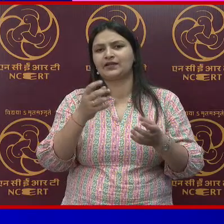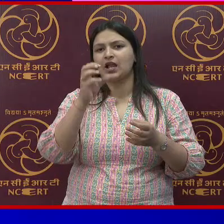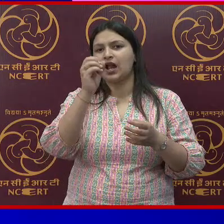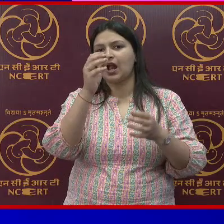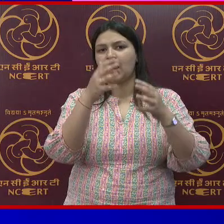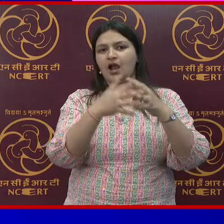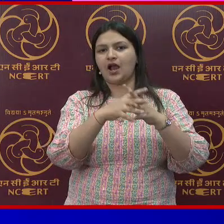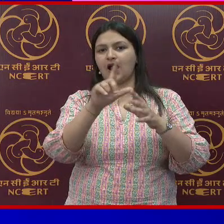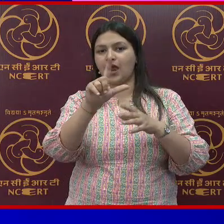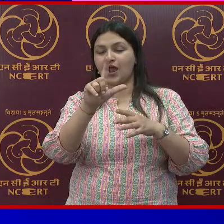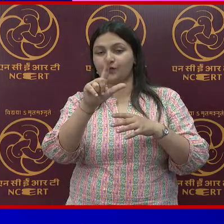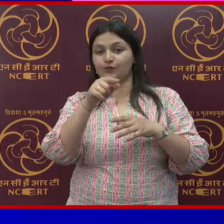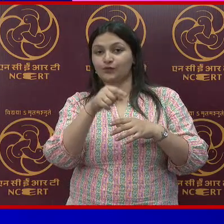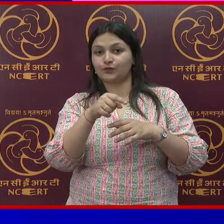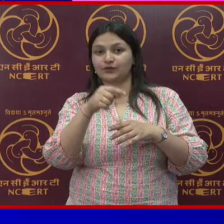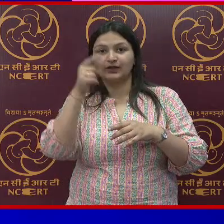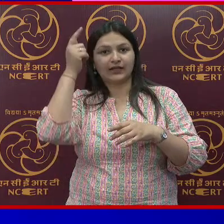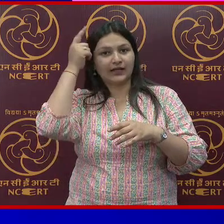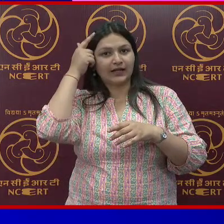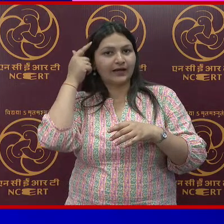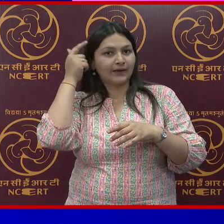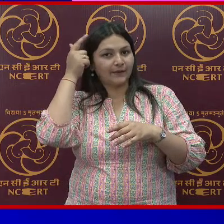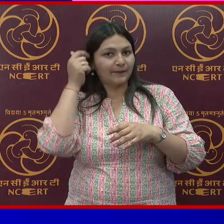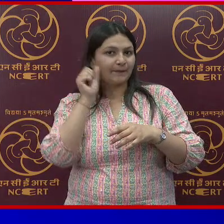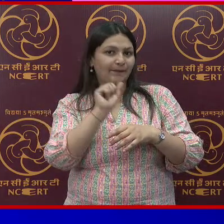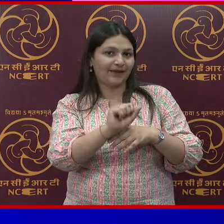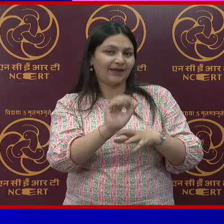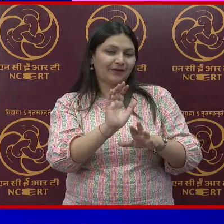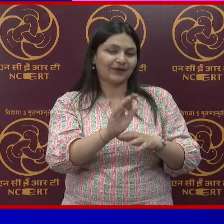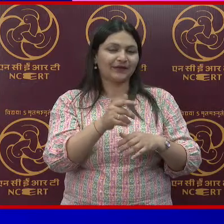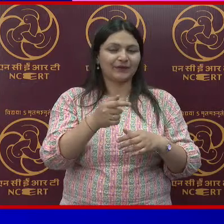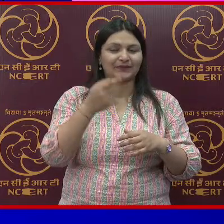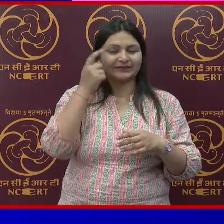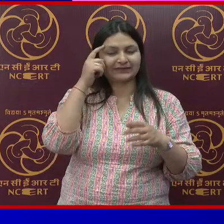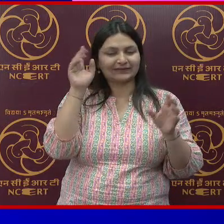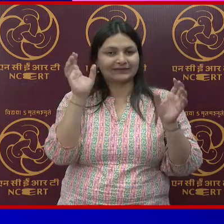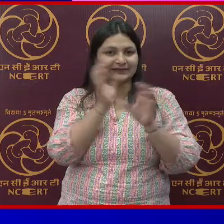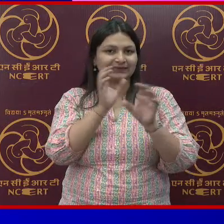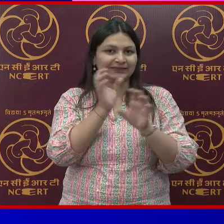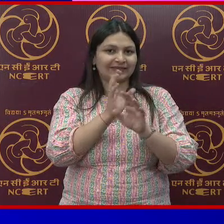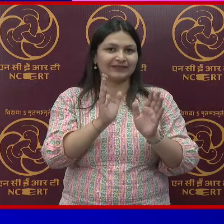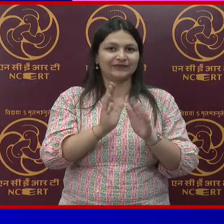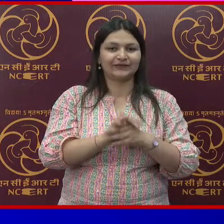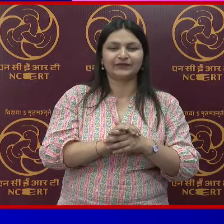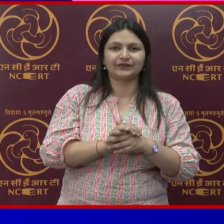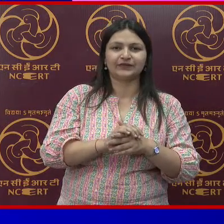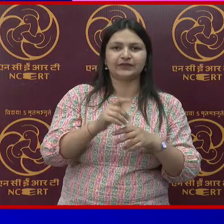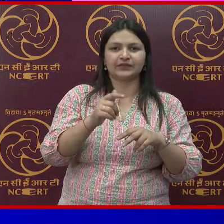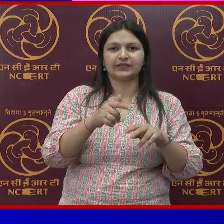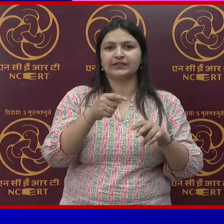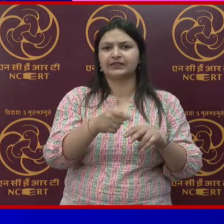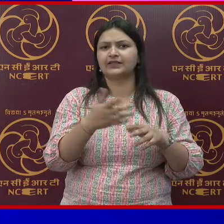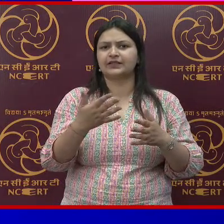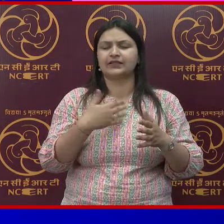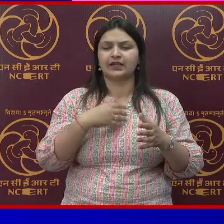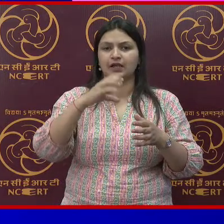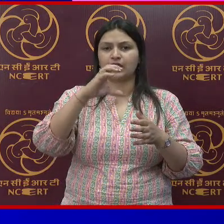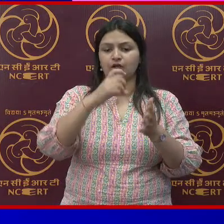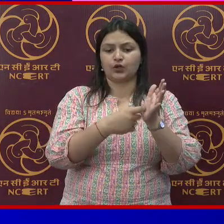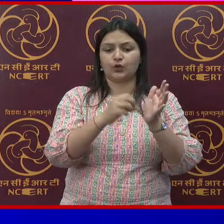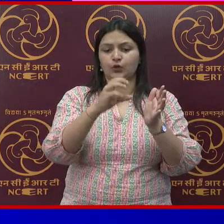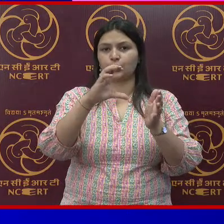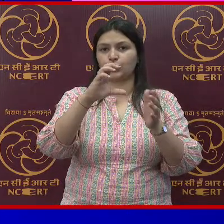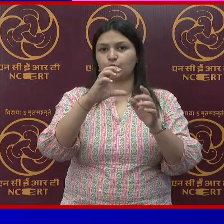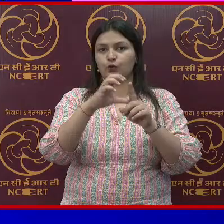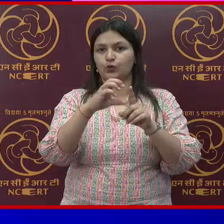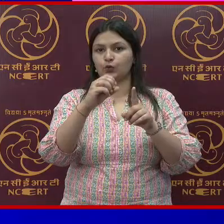is crocodile. Yes, this is a alligator or crocodile, we can but say. 2 fingers are extra. Okay. So this